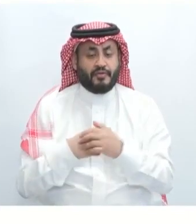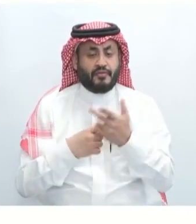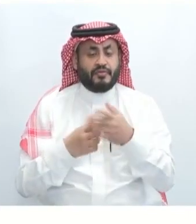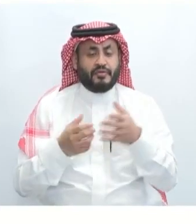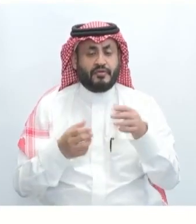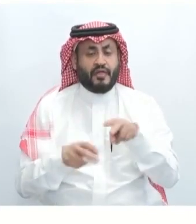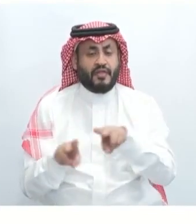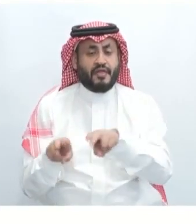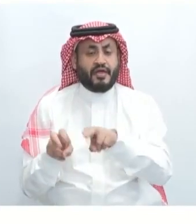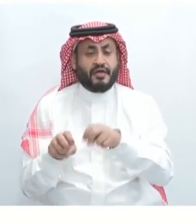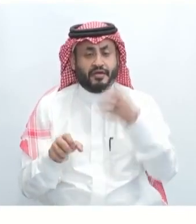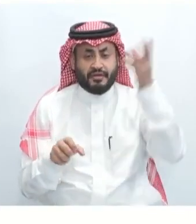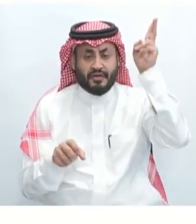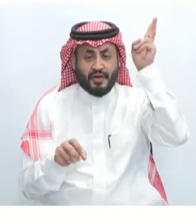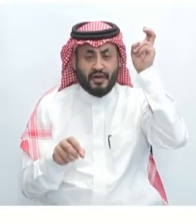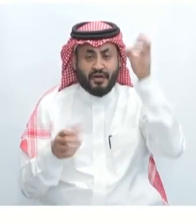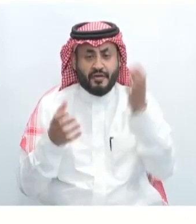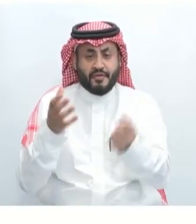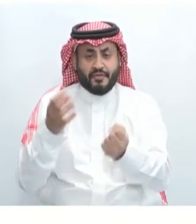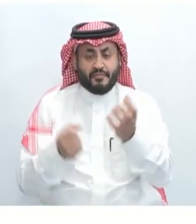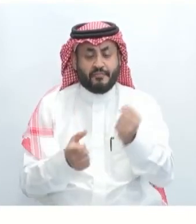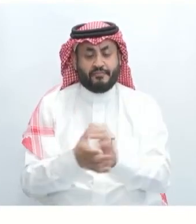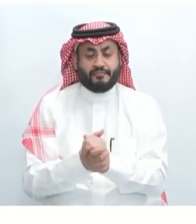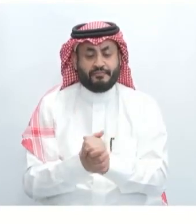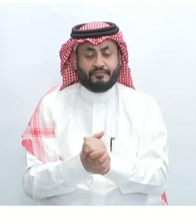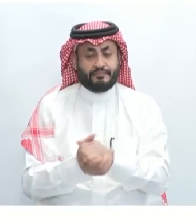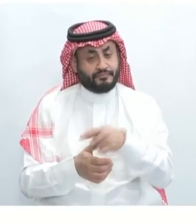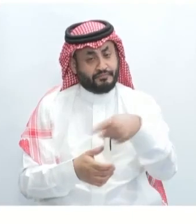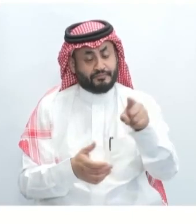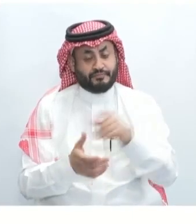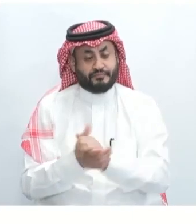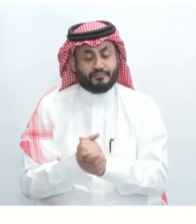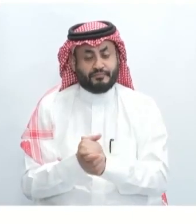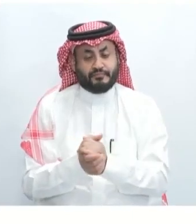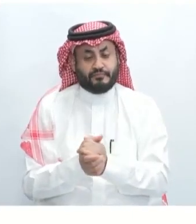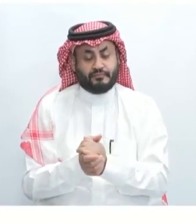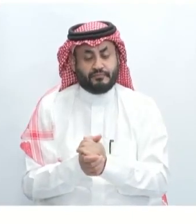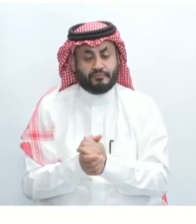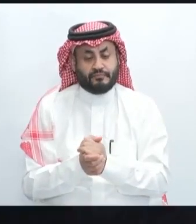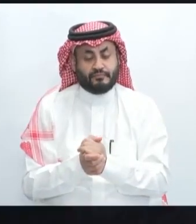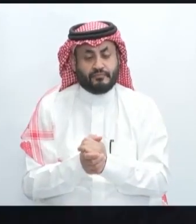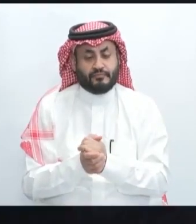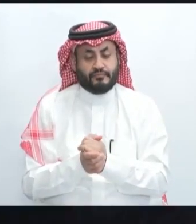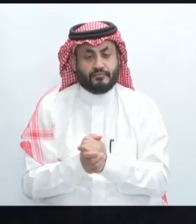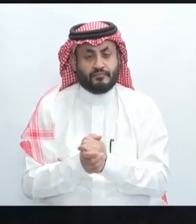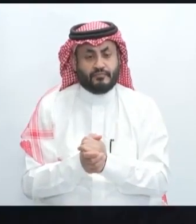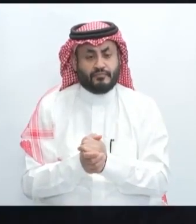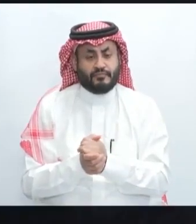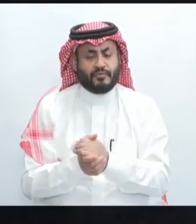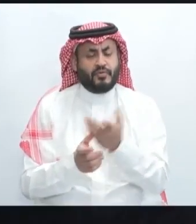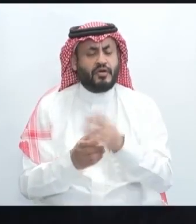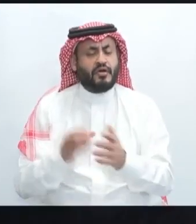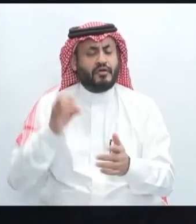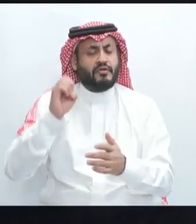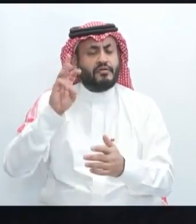cow. Is that right? Yes, it is. You are right. So, can you tell me what does it mean,